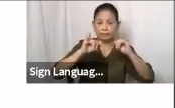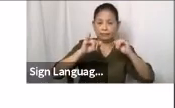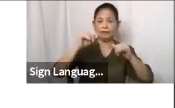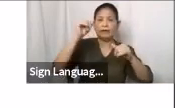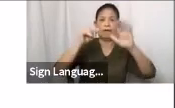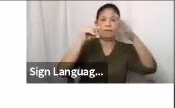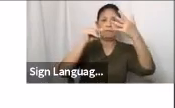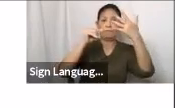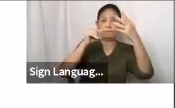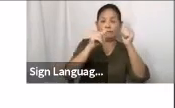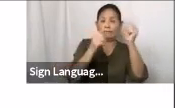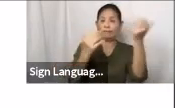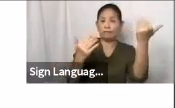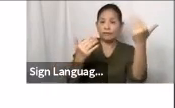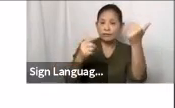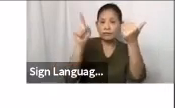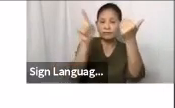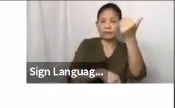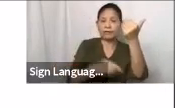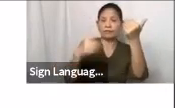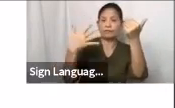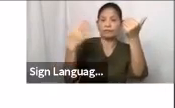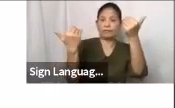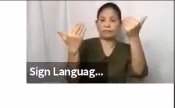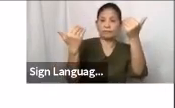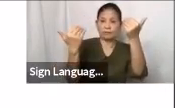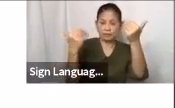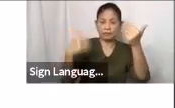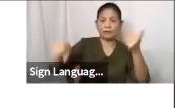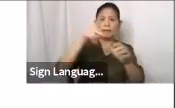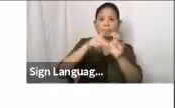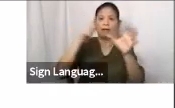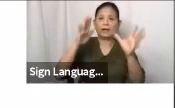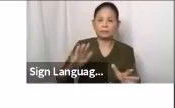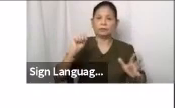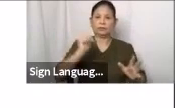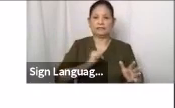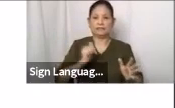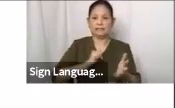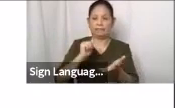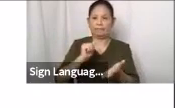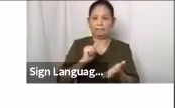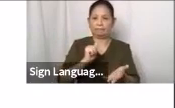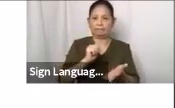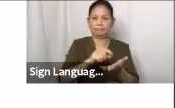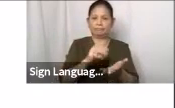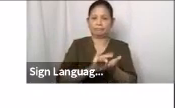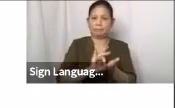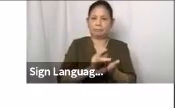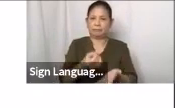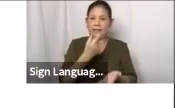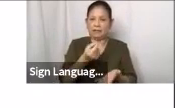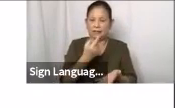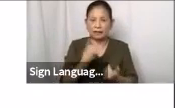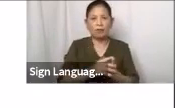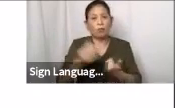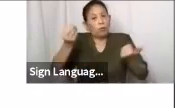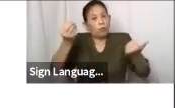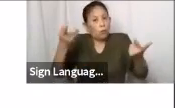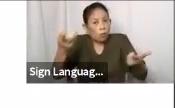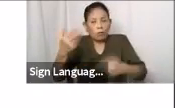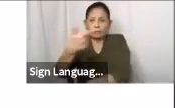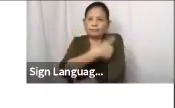15 participants are on the self-medication in taking the medicines, or they are injecting the